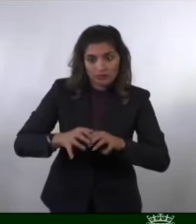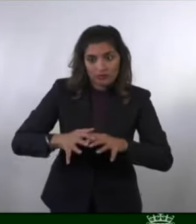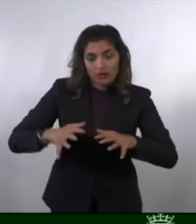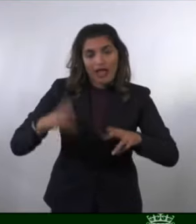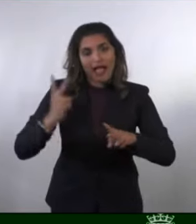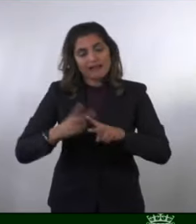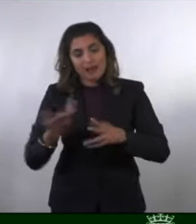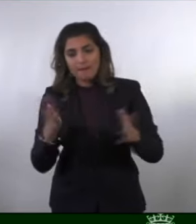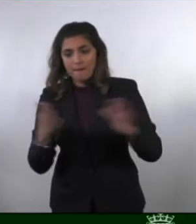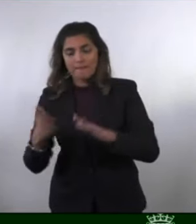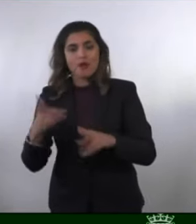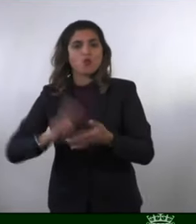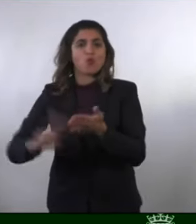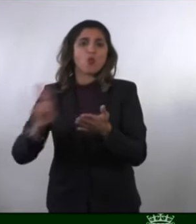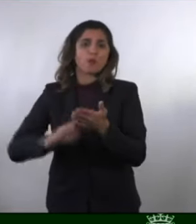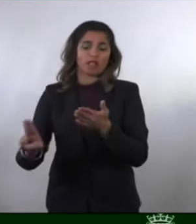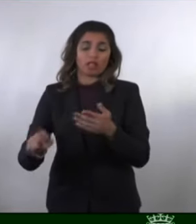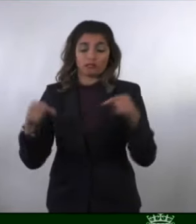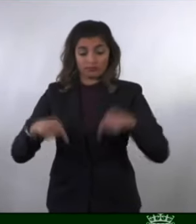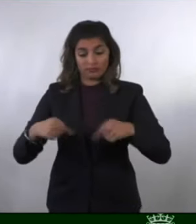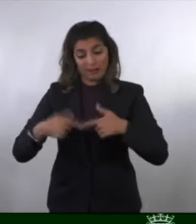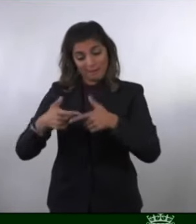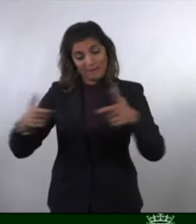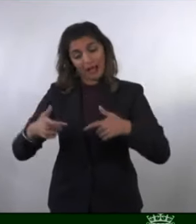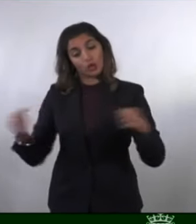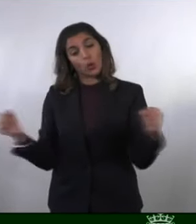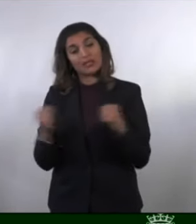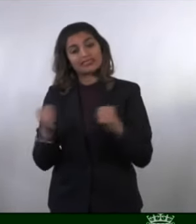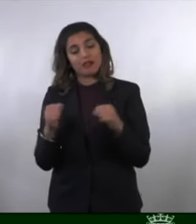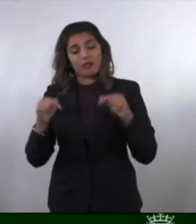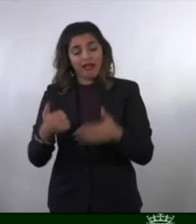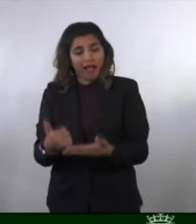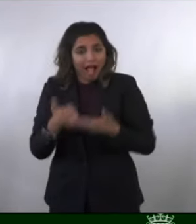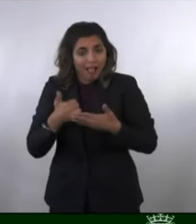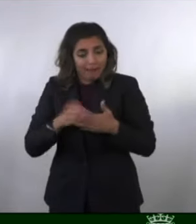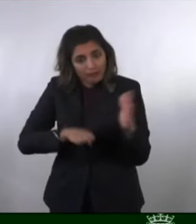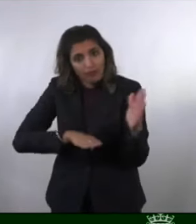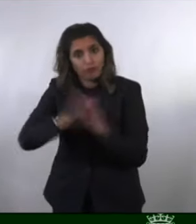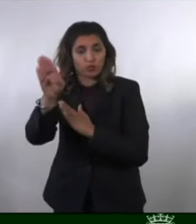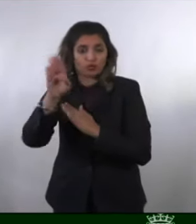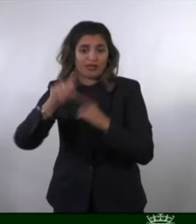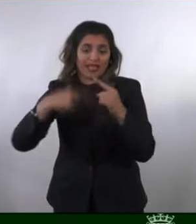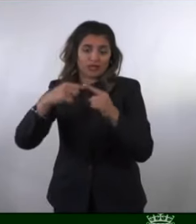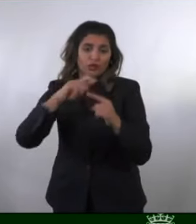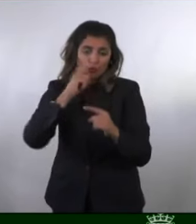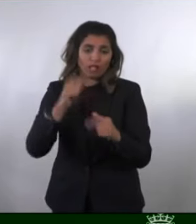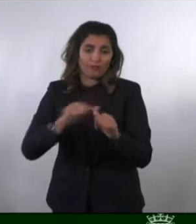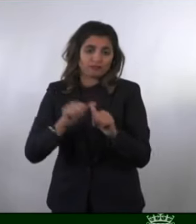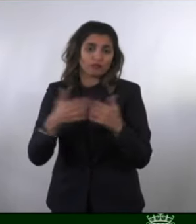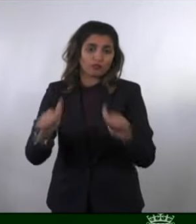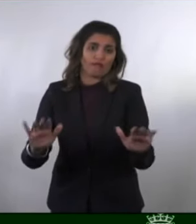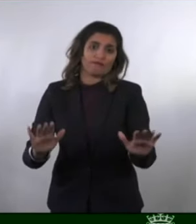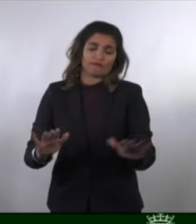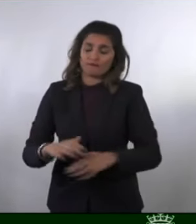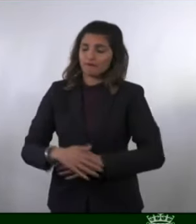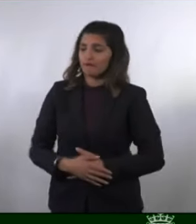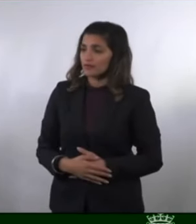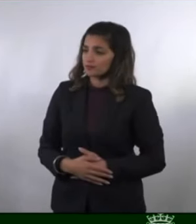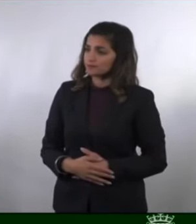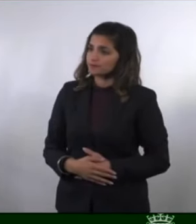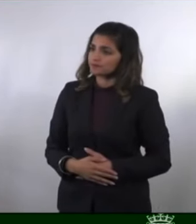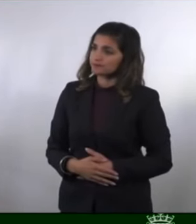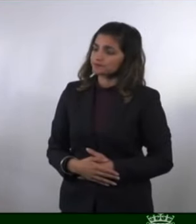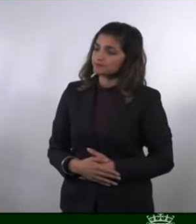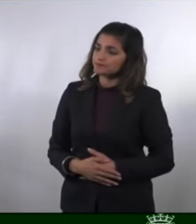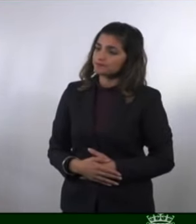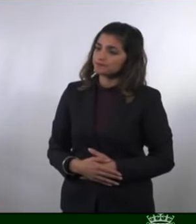winter package offers the best way forward. Kruger. Thank you, Madam Deputy Speaker. A localised tiered